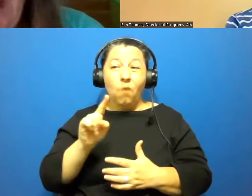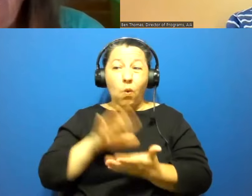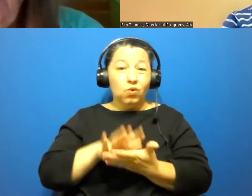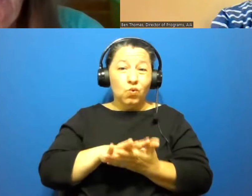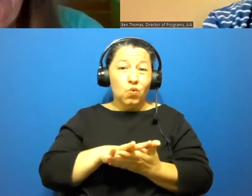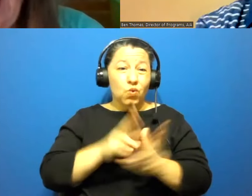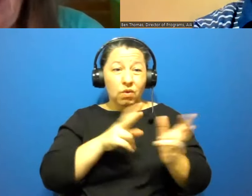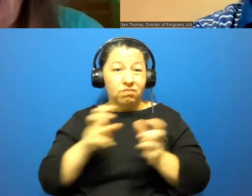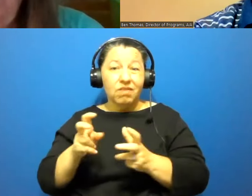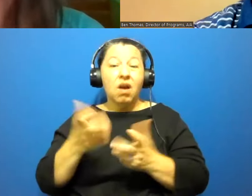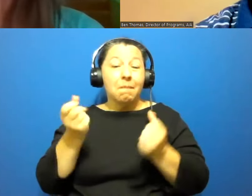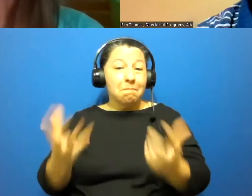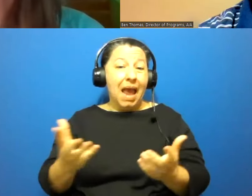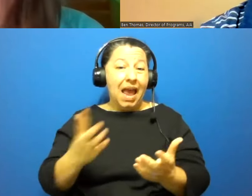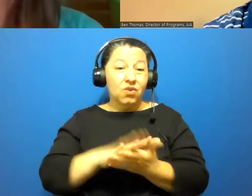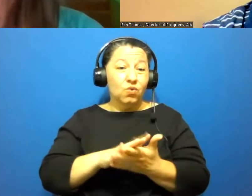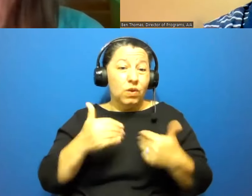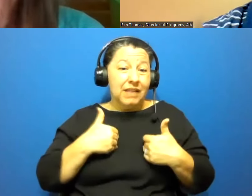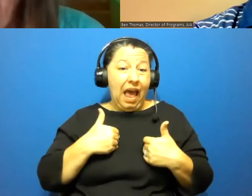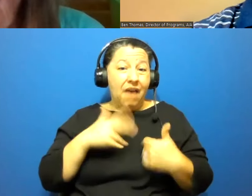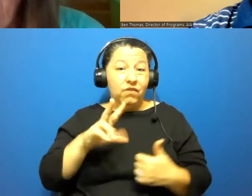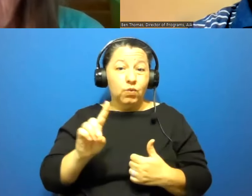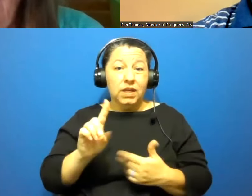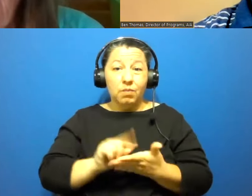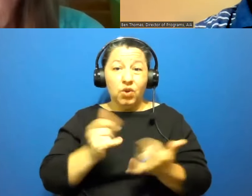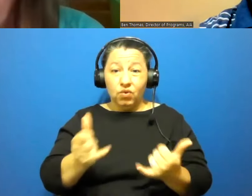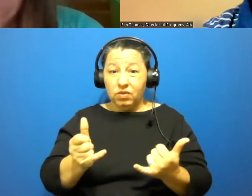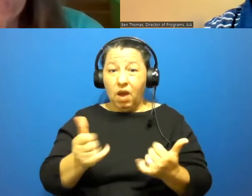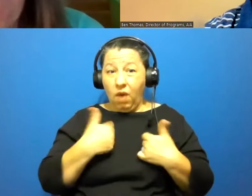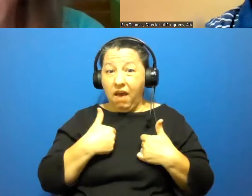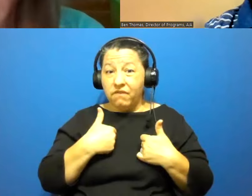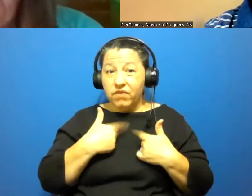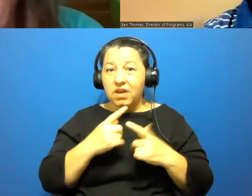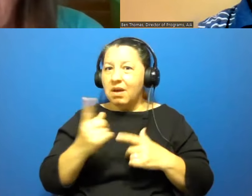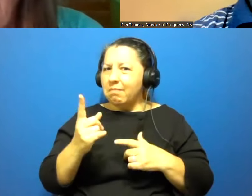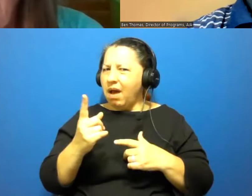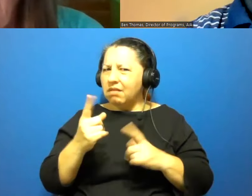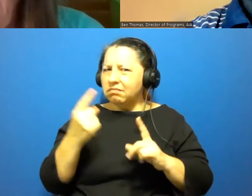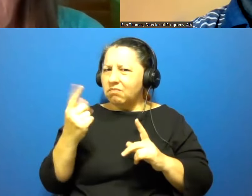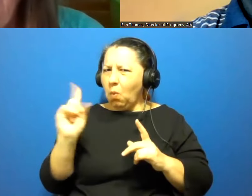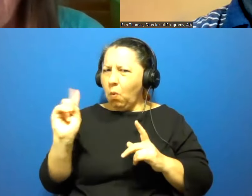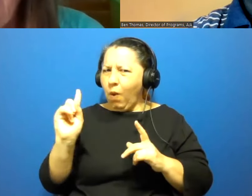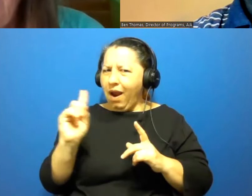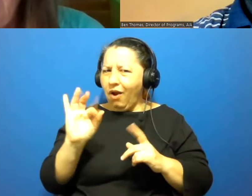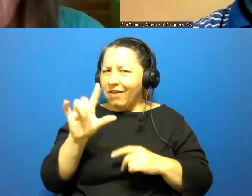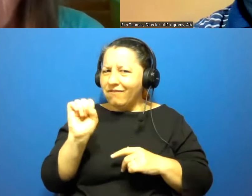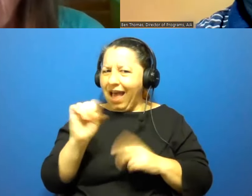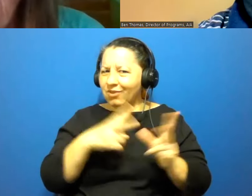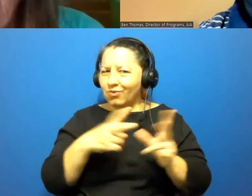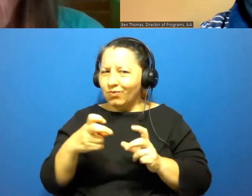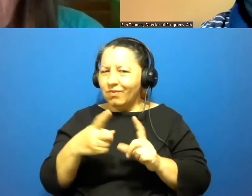a lot of schools now have 3D printers, but the question is, where do you get the files to print? And